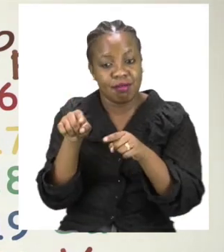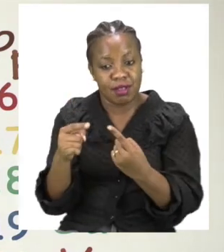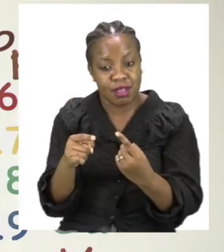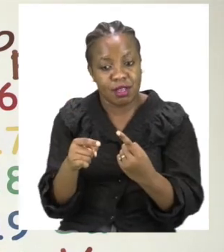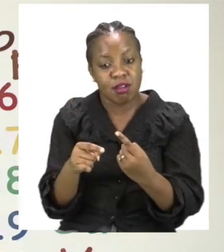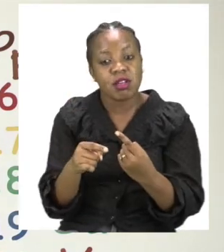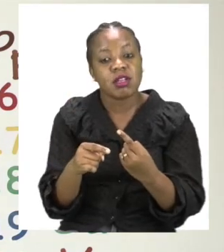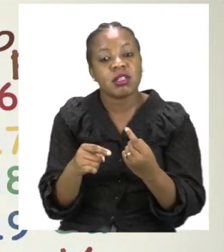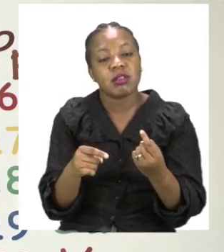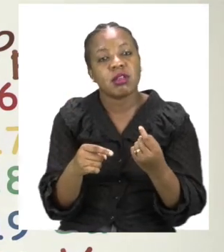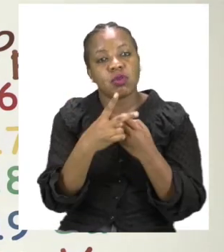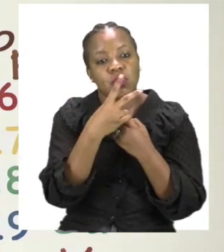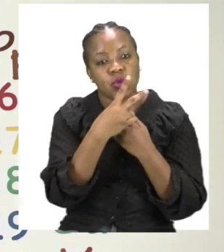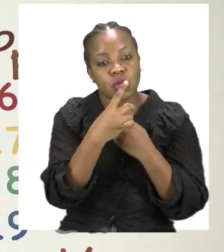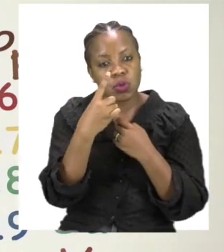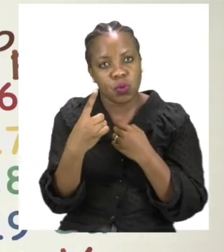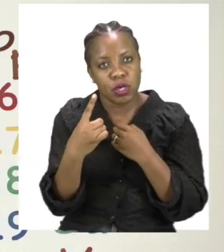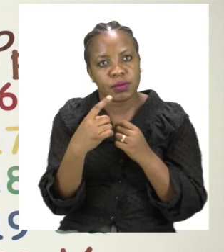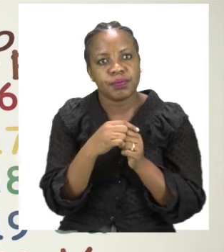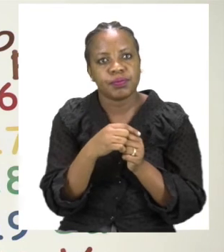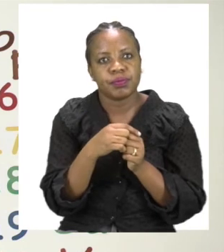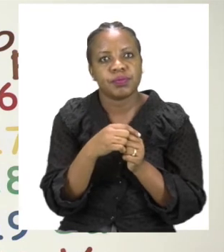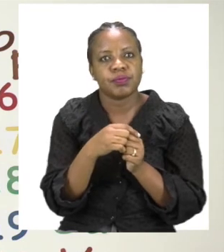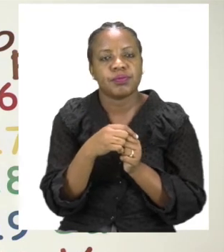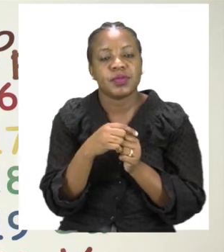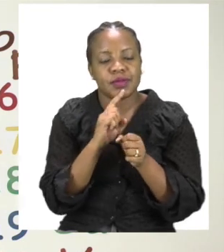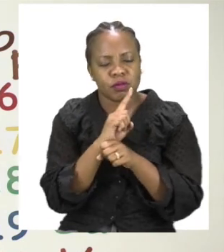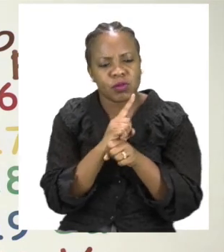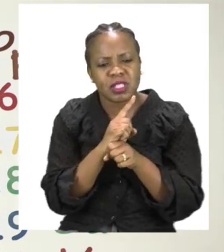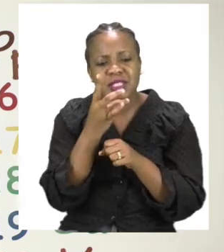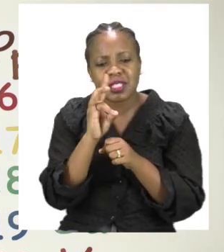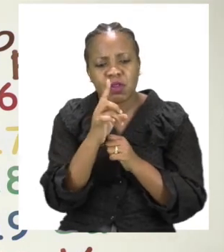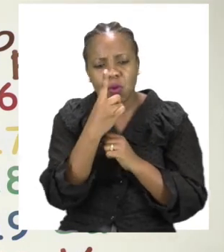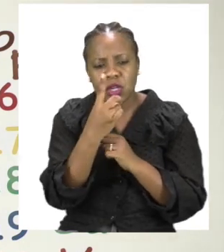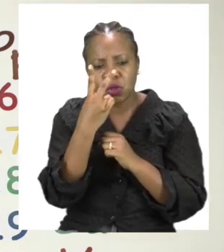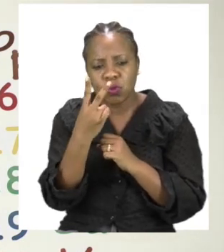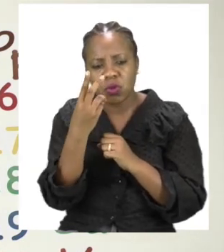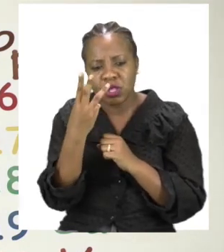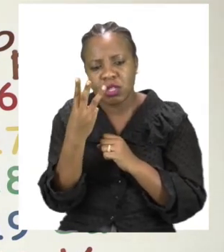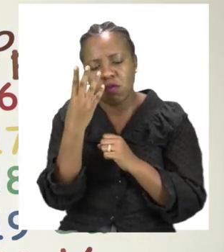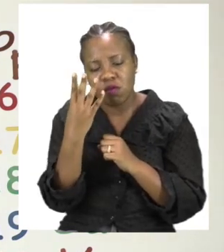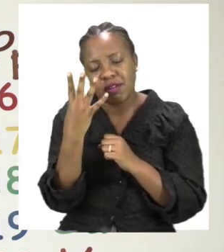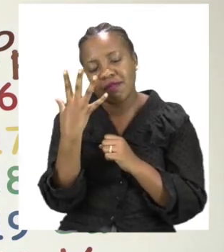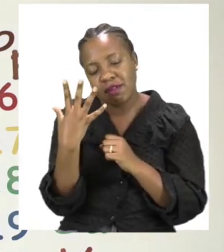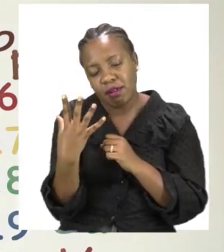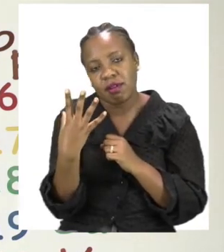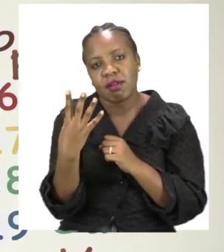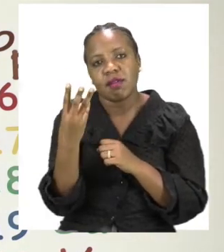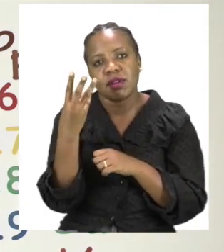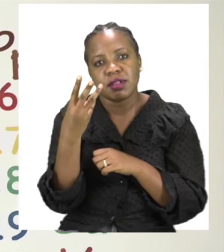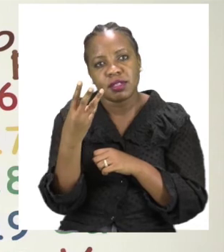count 7 counters. 1, 2, 3, 4,